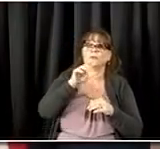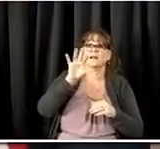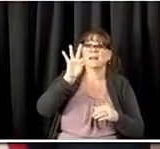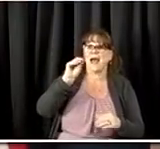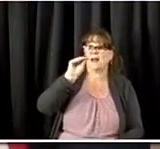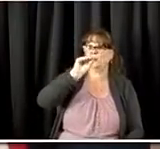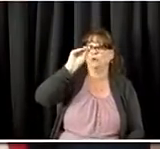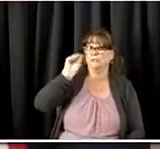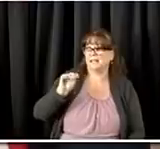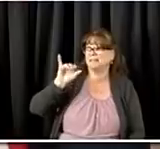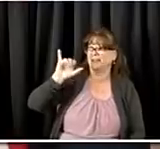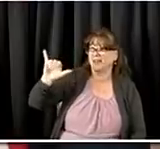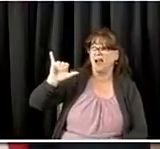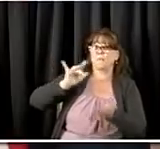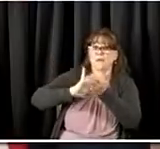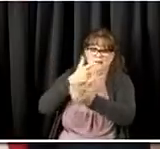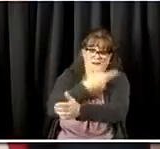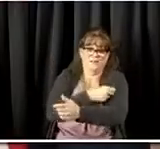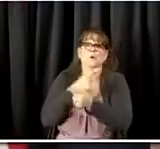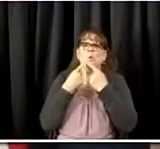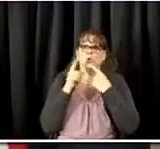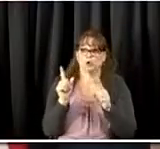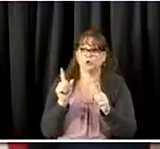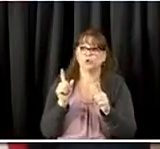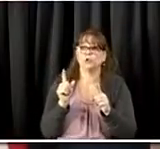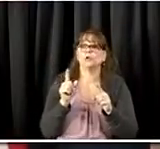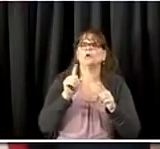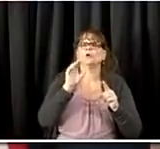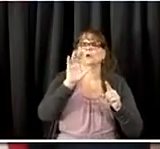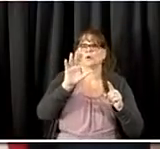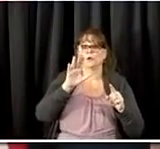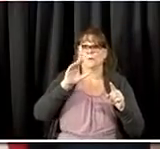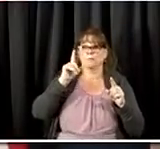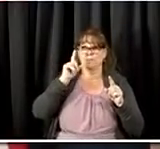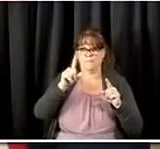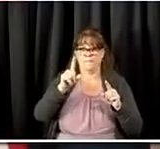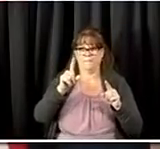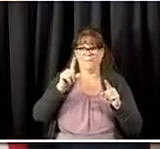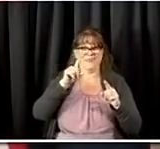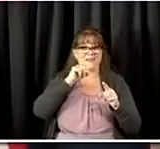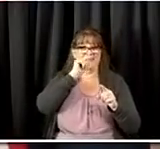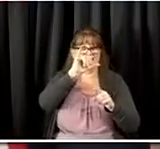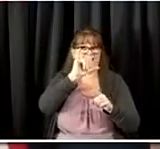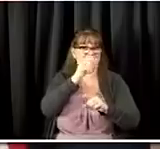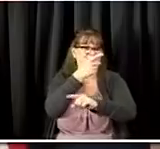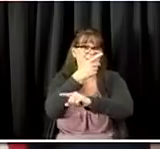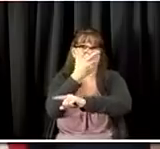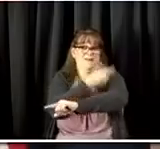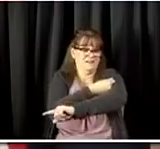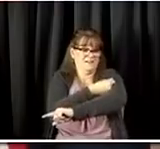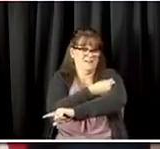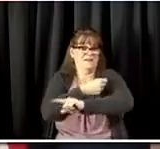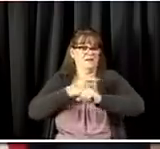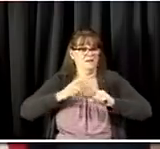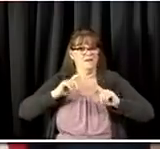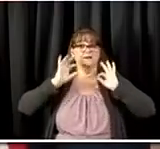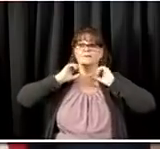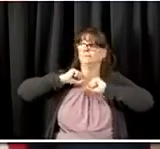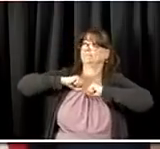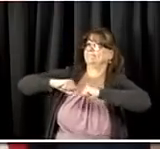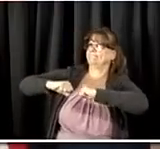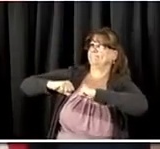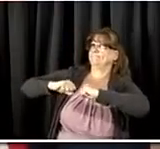really not, in effect, have that high level of immunity till about a month and a half after you receive that first vaccine. So there'll be a lot more materials